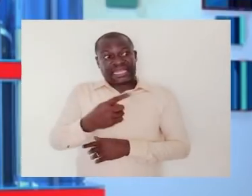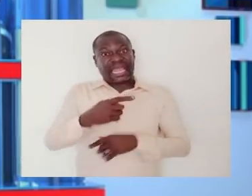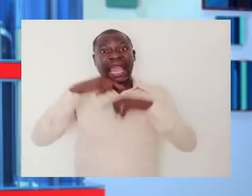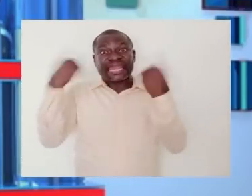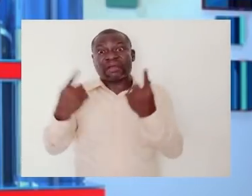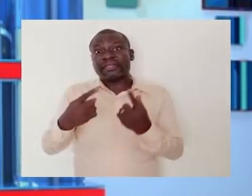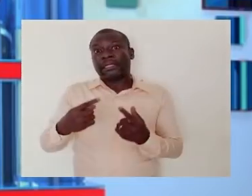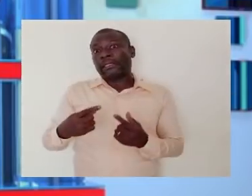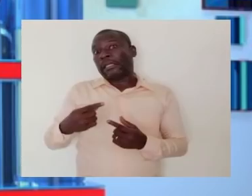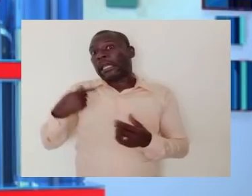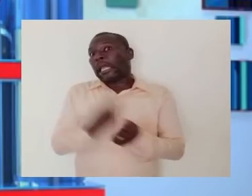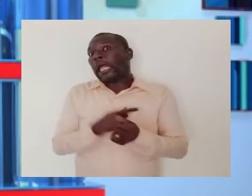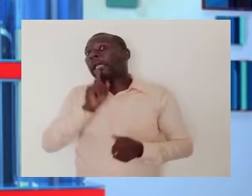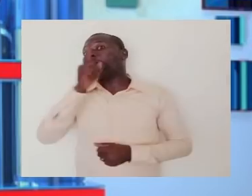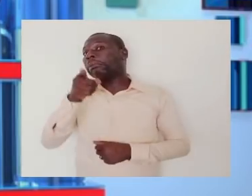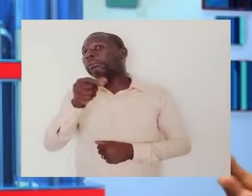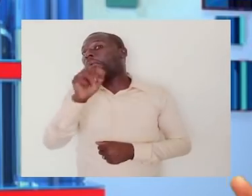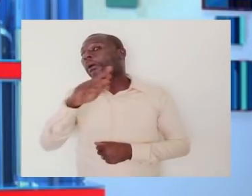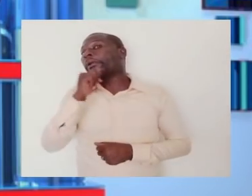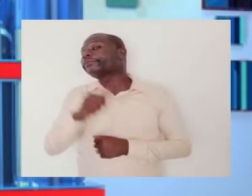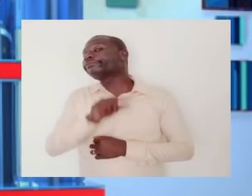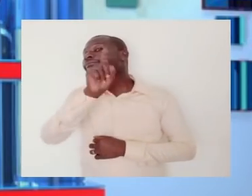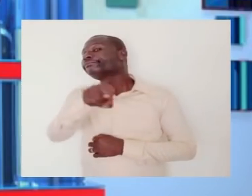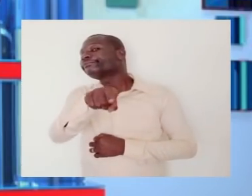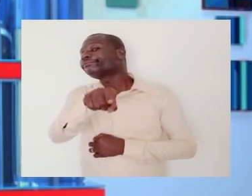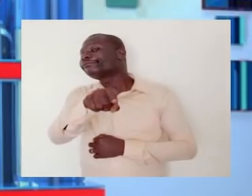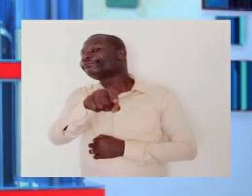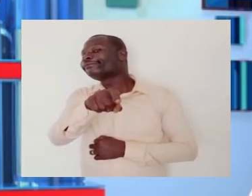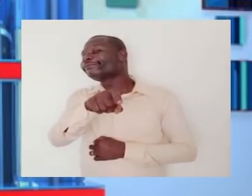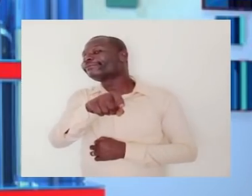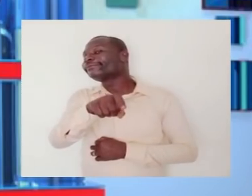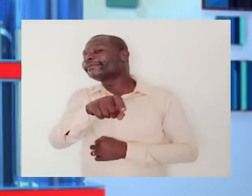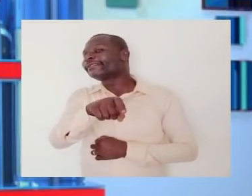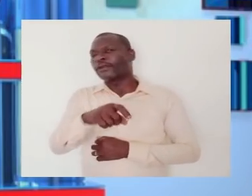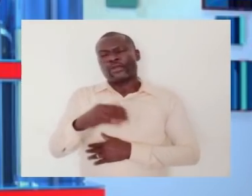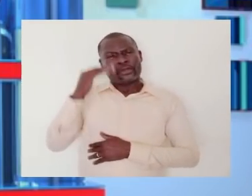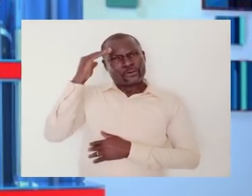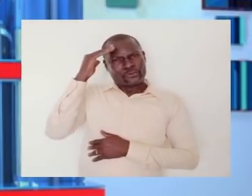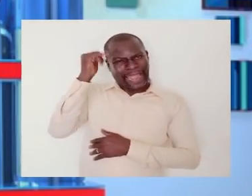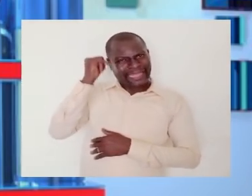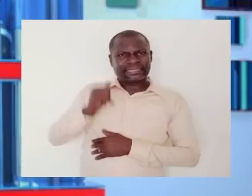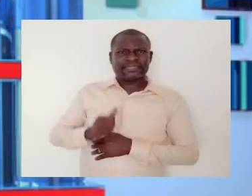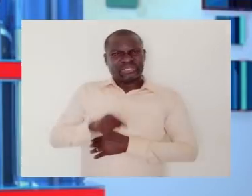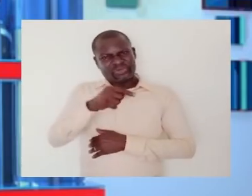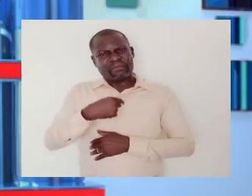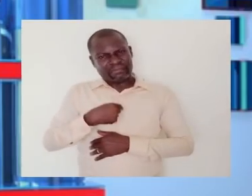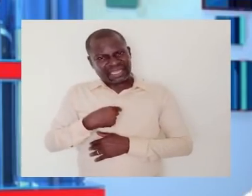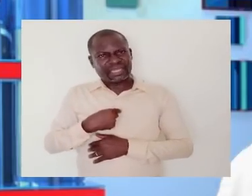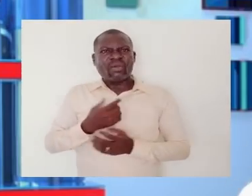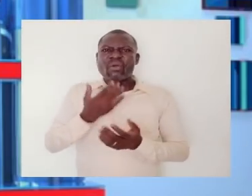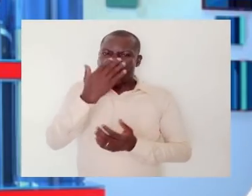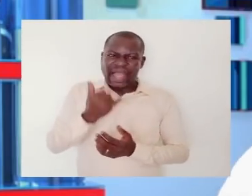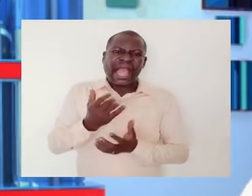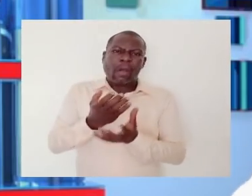wa e ketra yen gana fwi. Eno kre, anase nyano kre. adan ena ye nyina ya ye adwen se ye